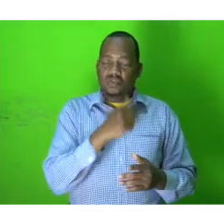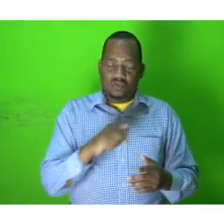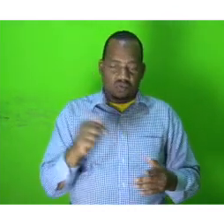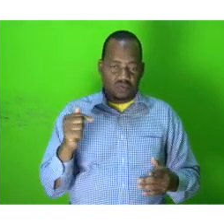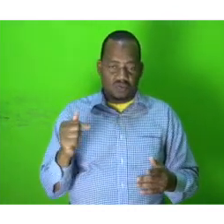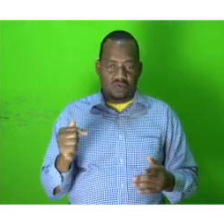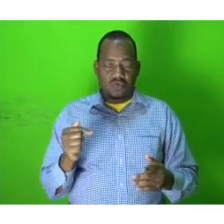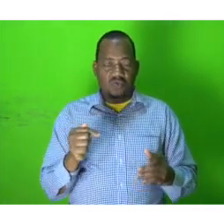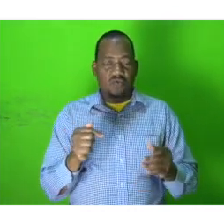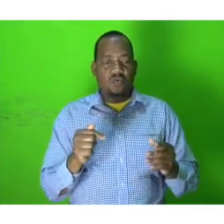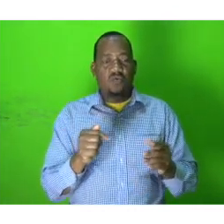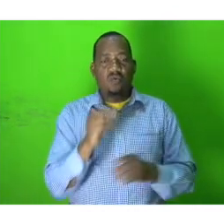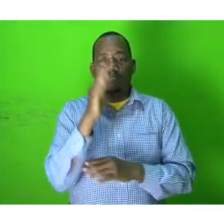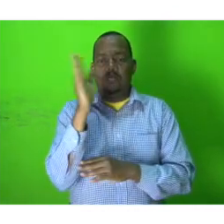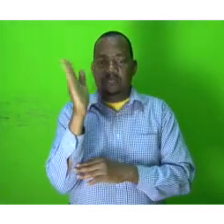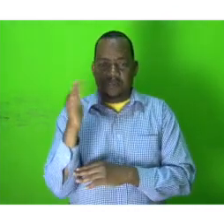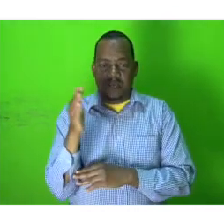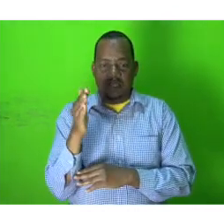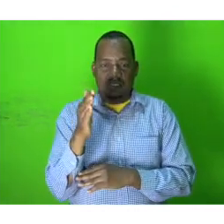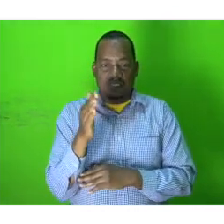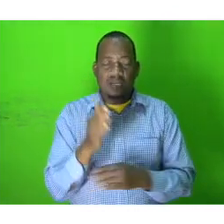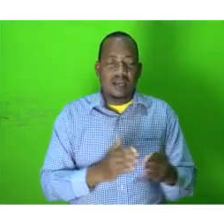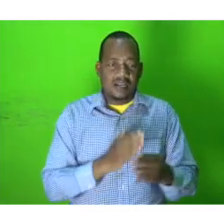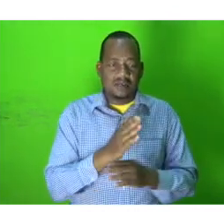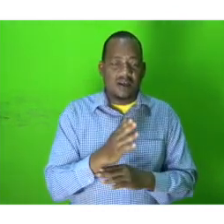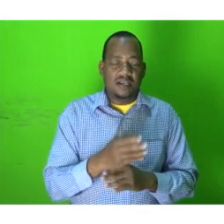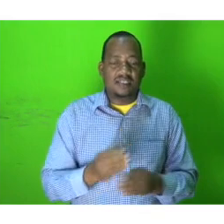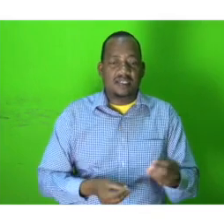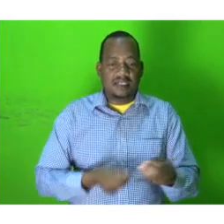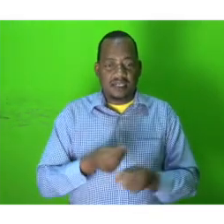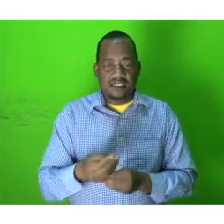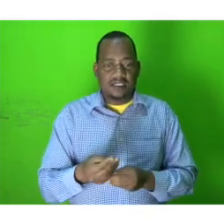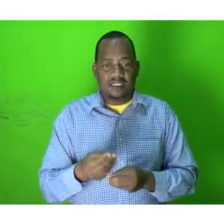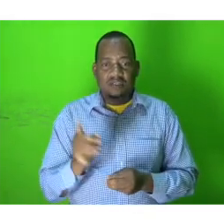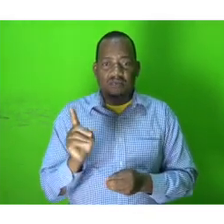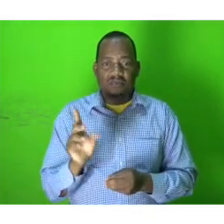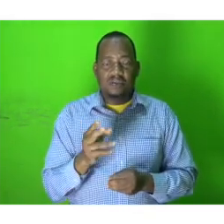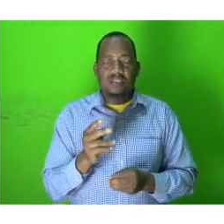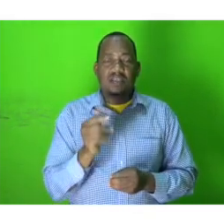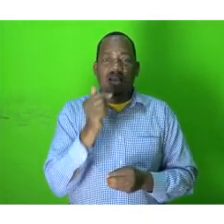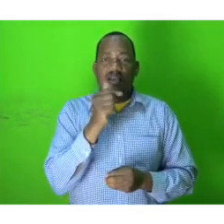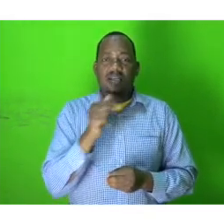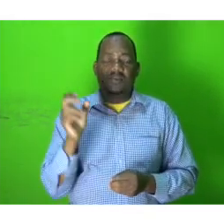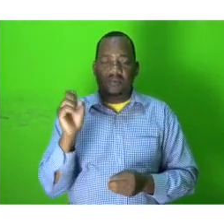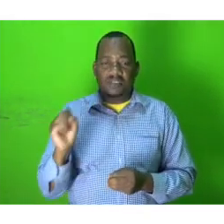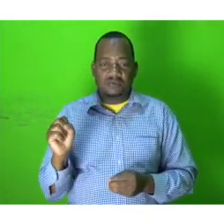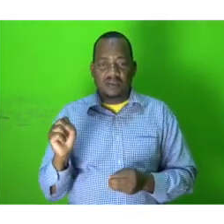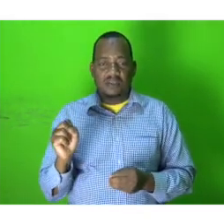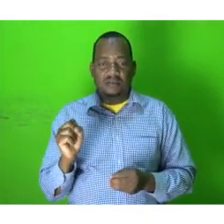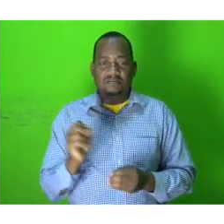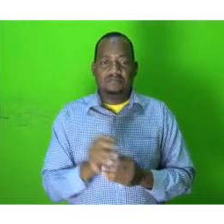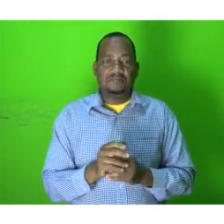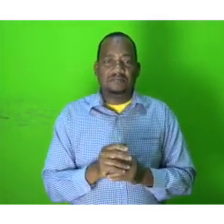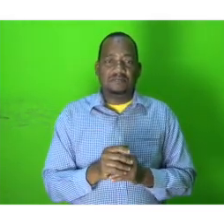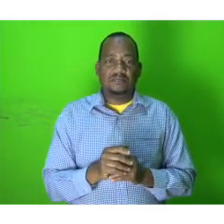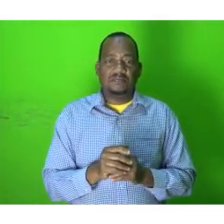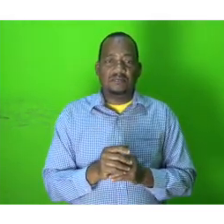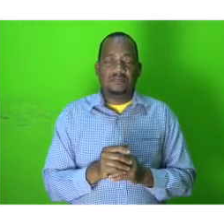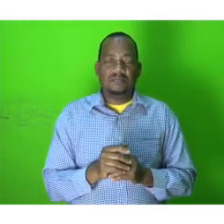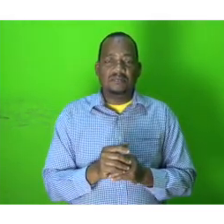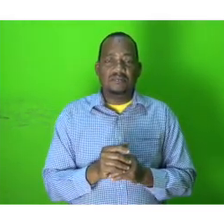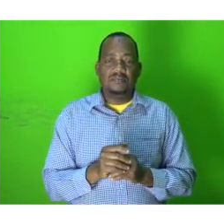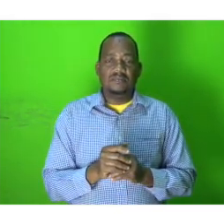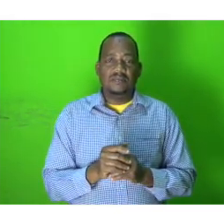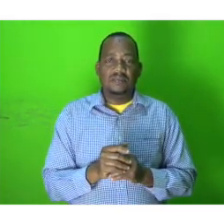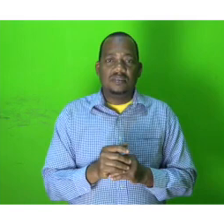0459300, Tungo branch, require post the following transaction to the Kilua Kitam bank statement